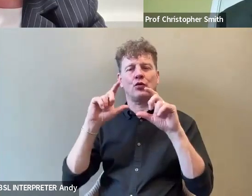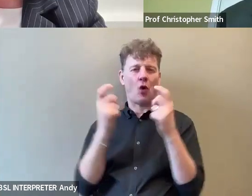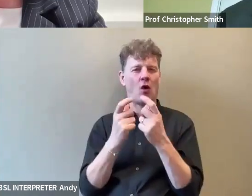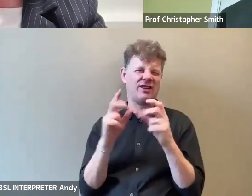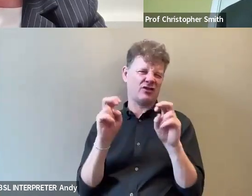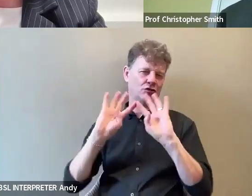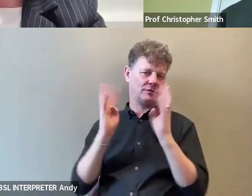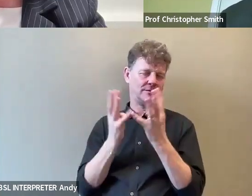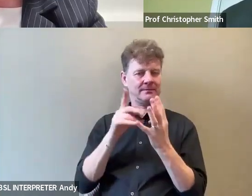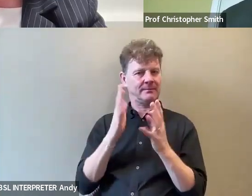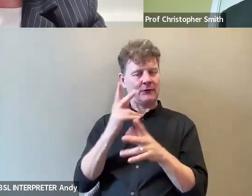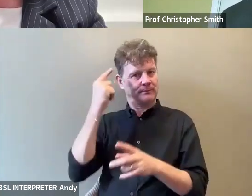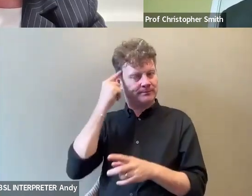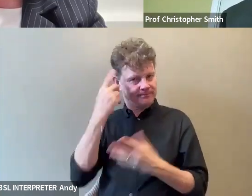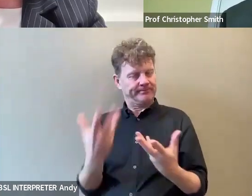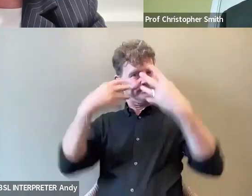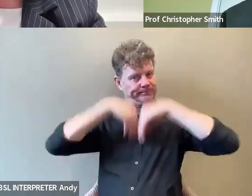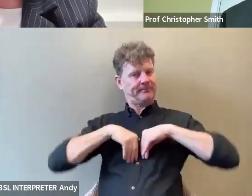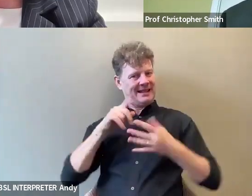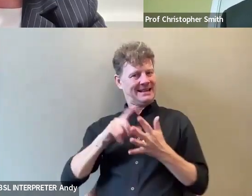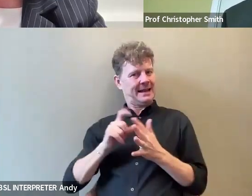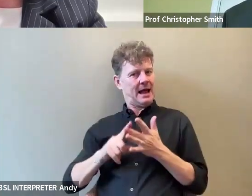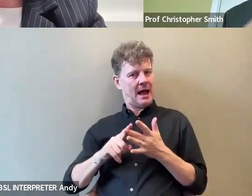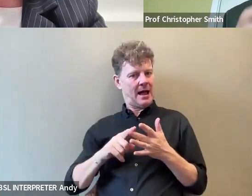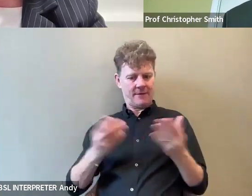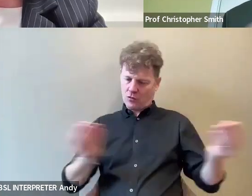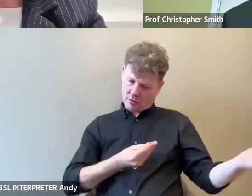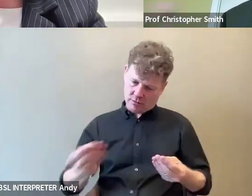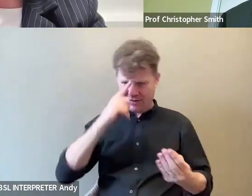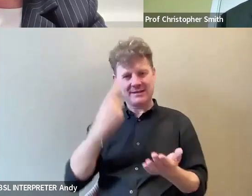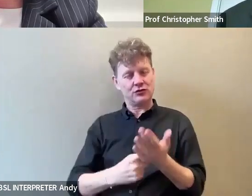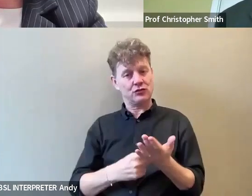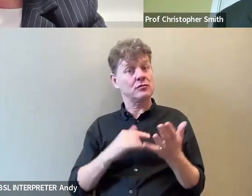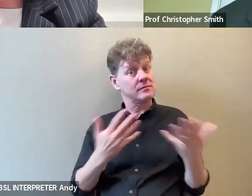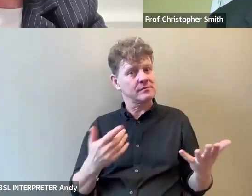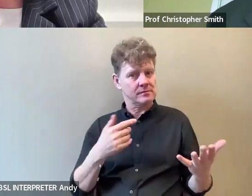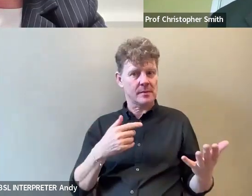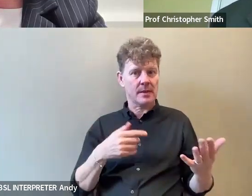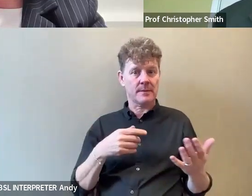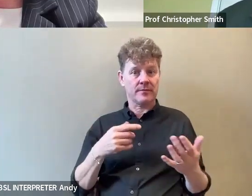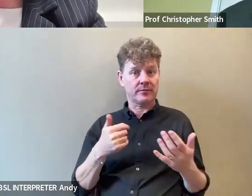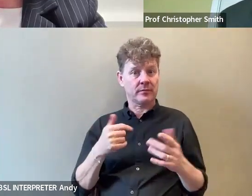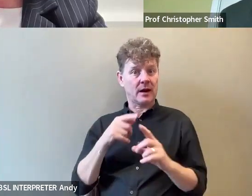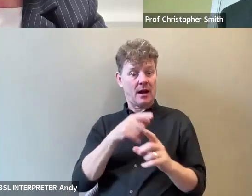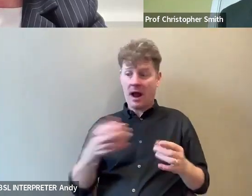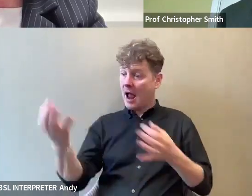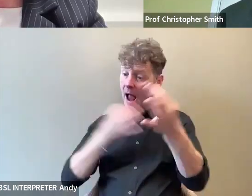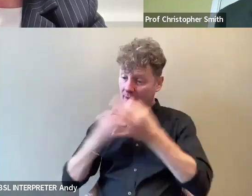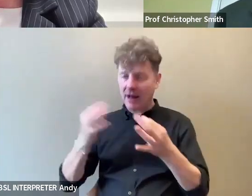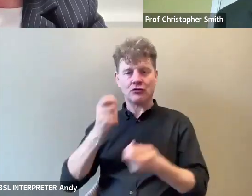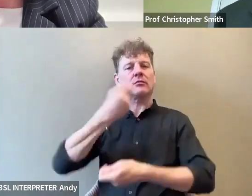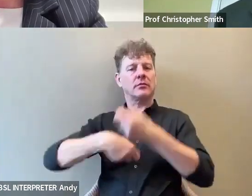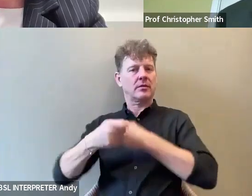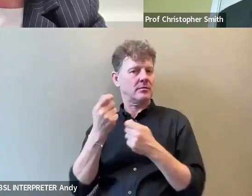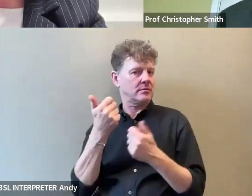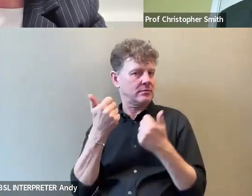about EDI when it makes its decisions, so we translate application into success. There's a